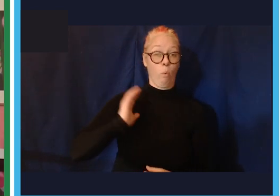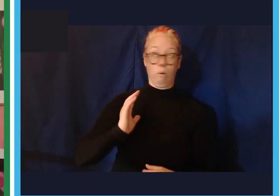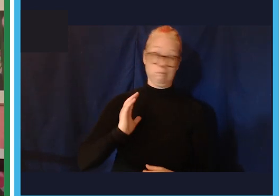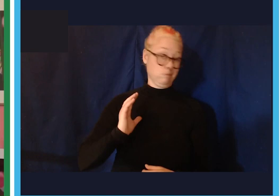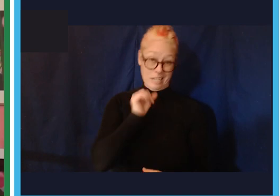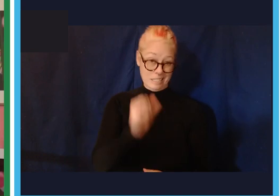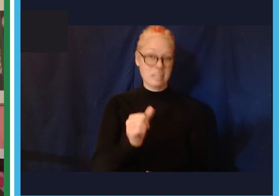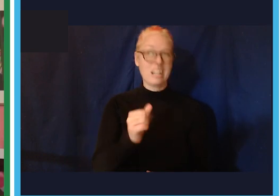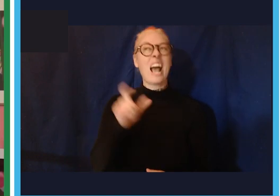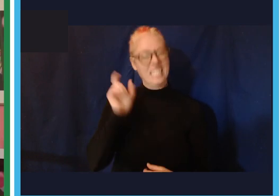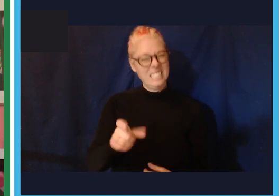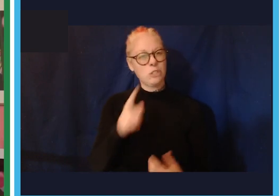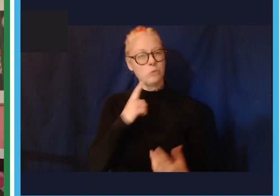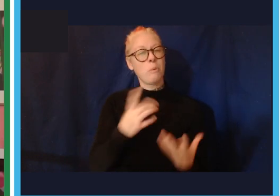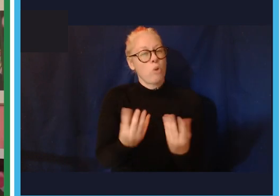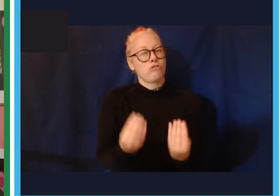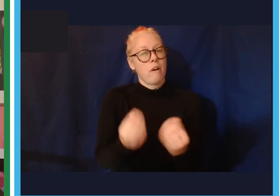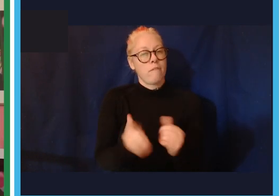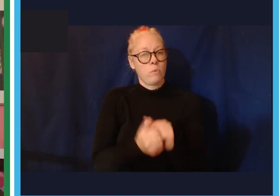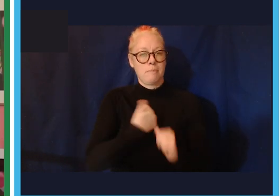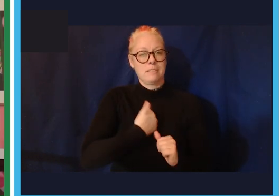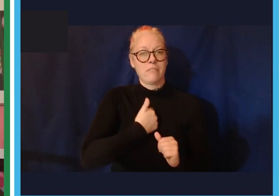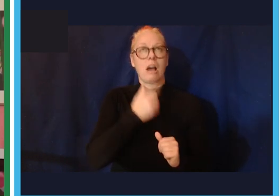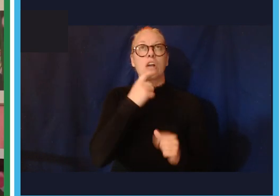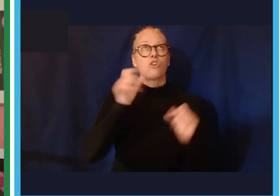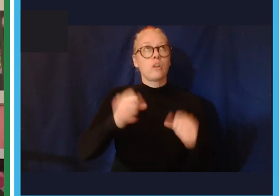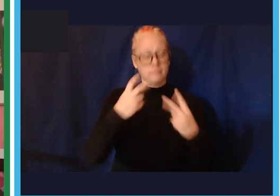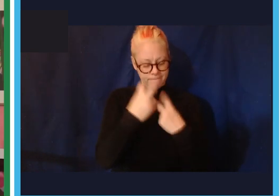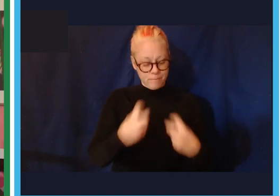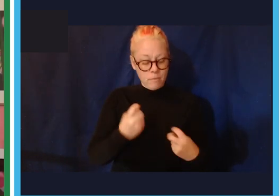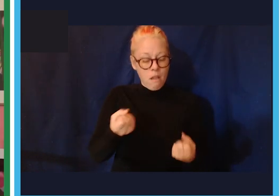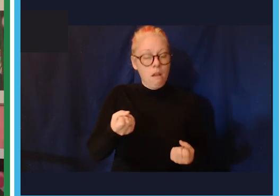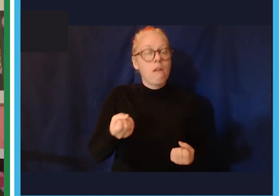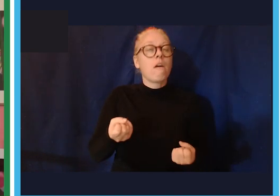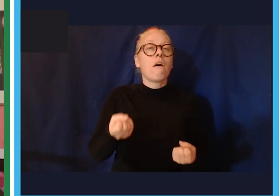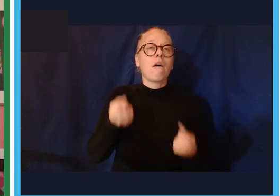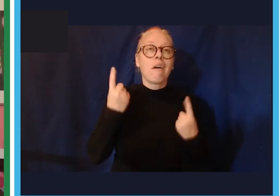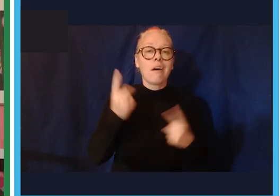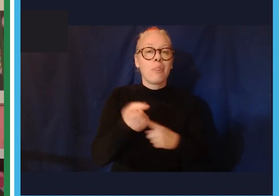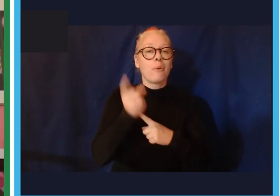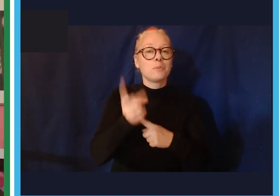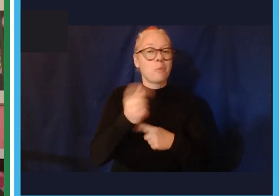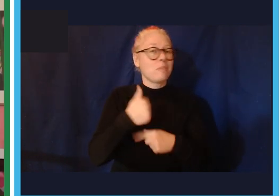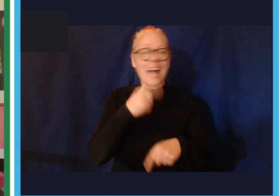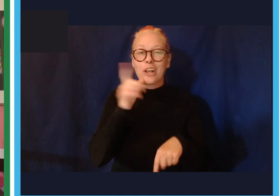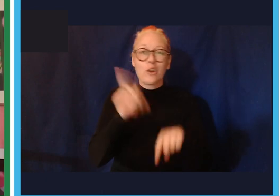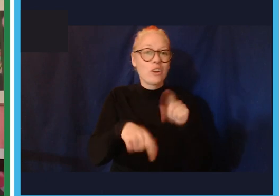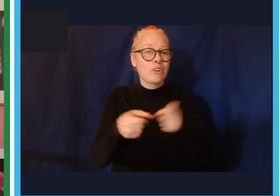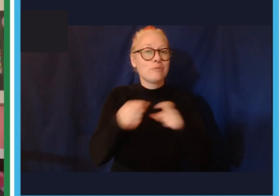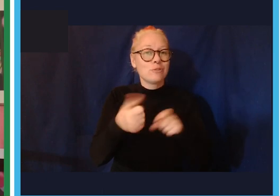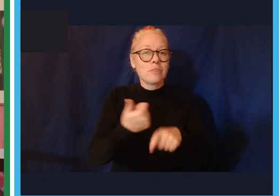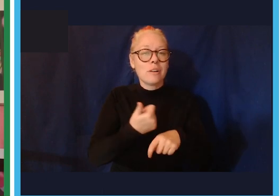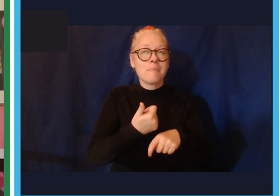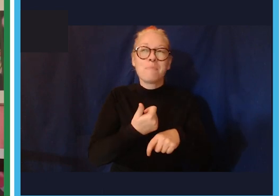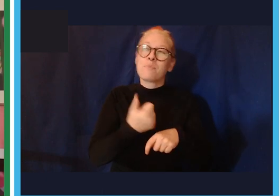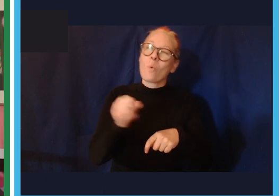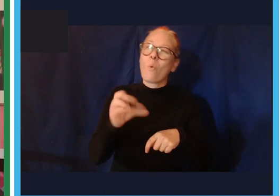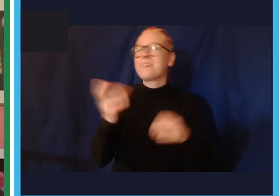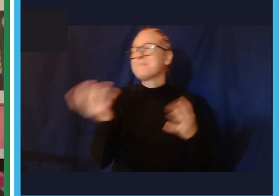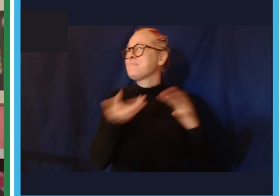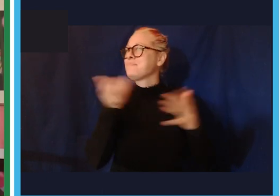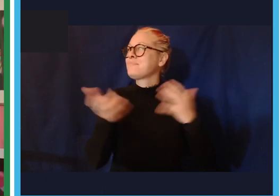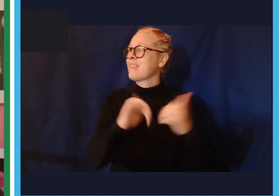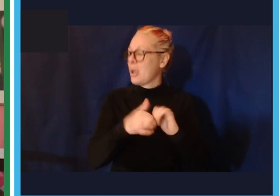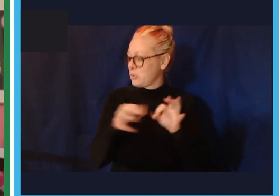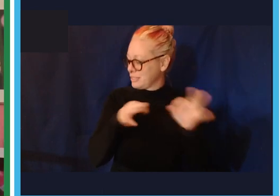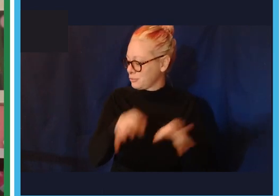or moments where I was in kind of duress and was wondering why I was not able to do what everyone else seemed to be so